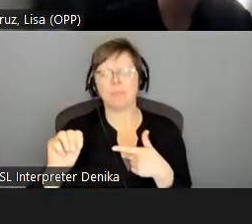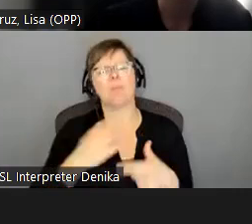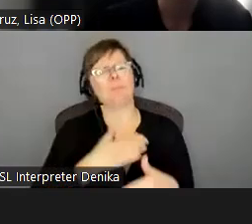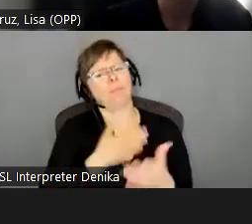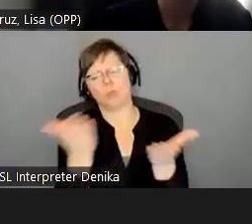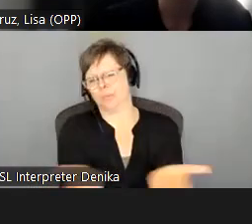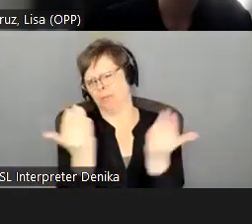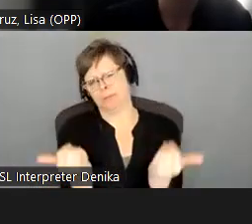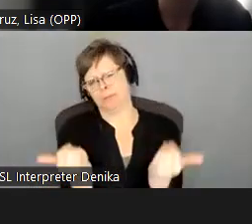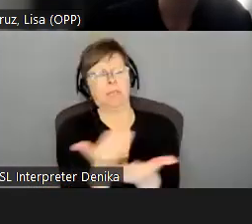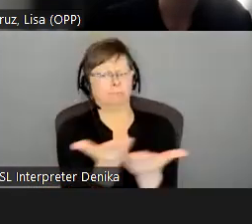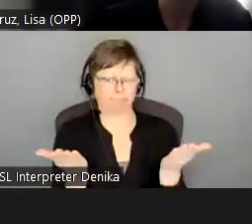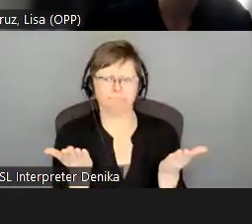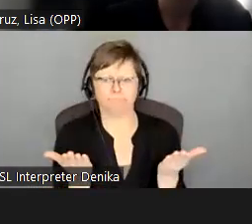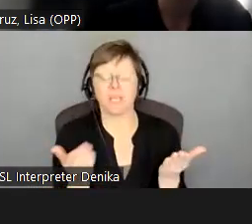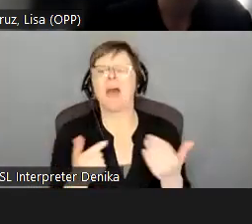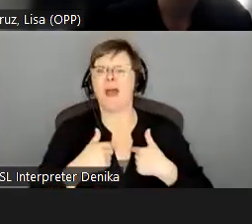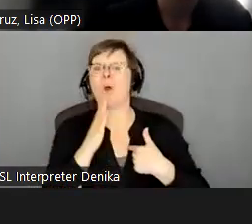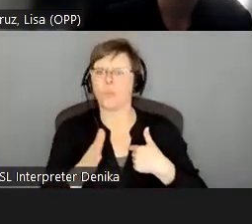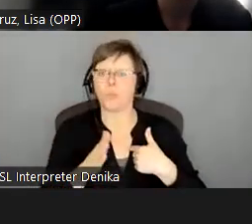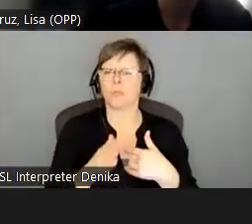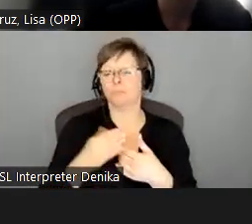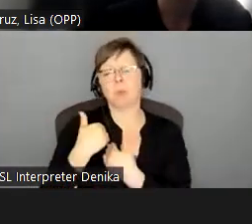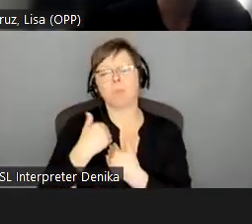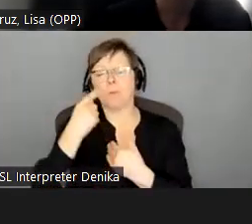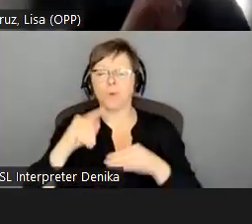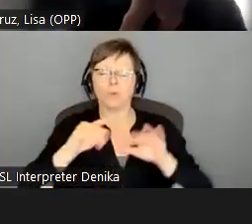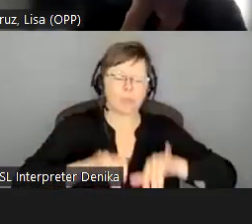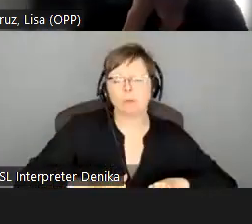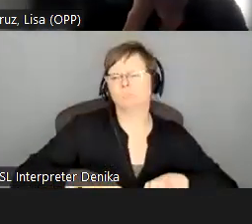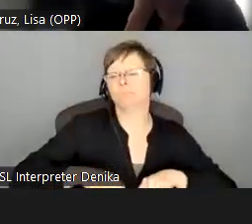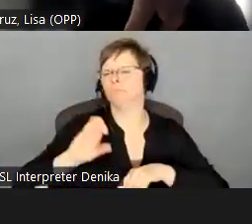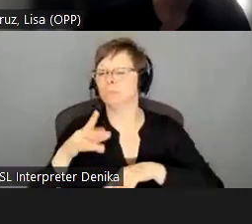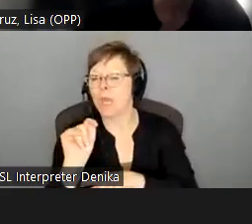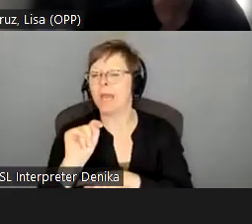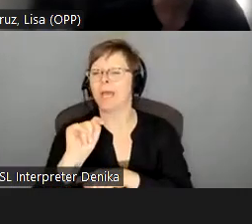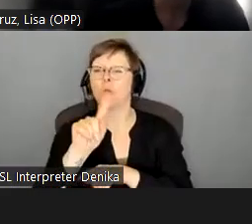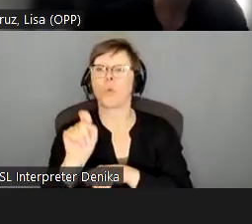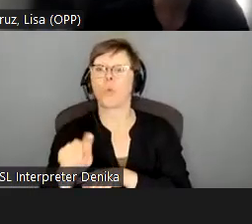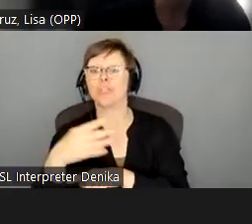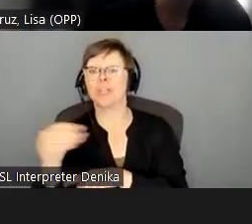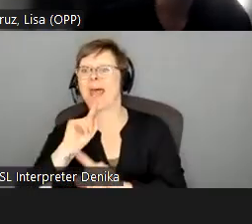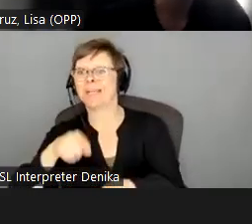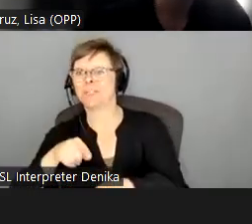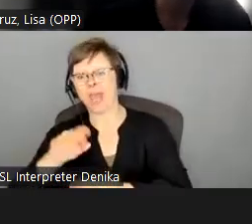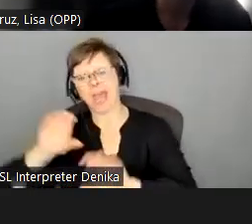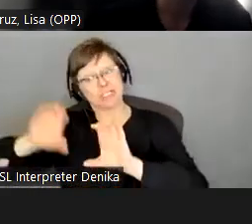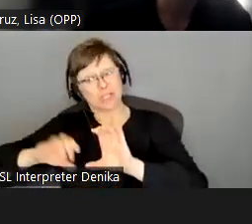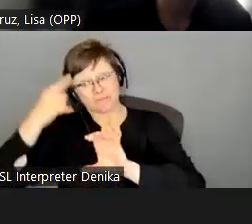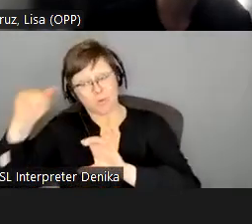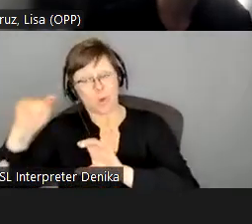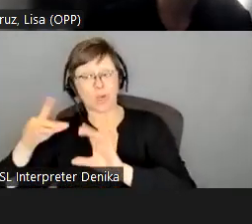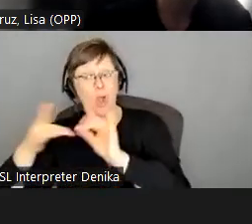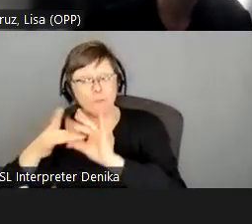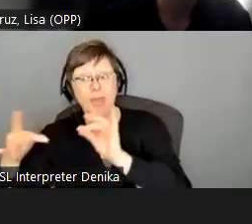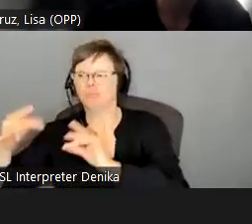As Rayanne said, I'll be behind the chat box and the Q&A. So quick update, I put it in the chat box for comments, interacting with